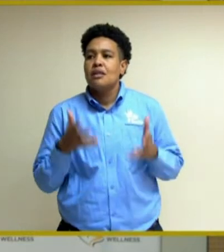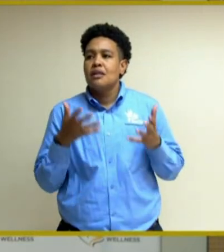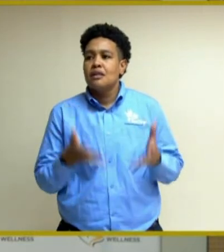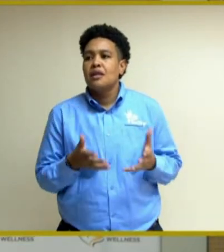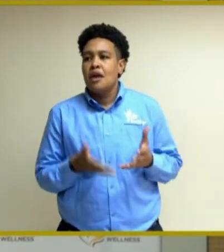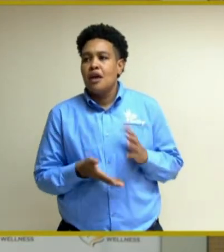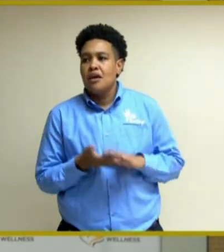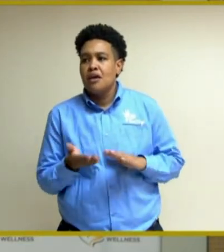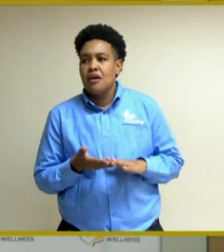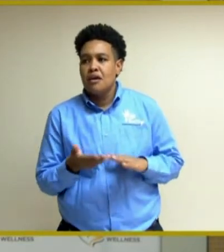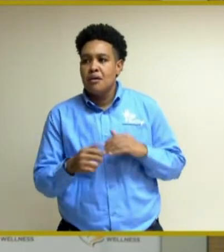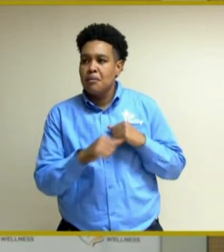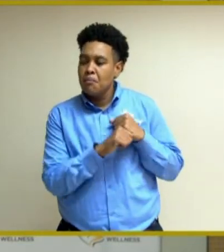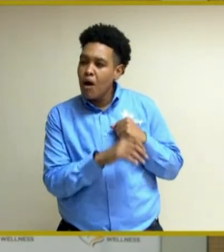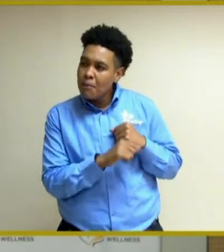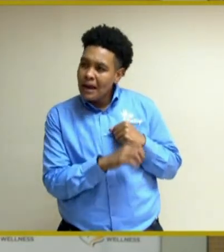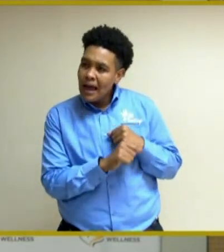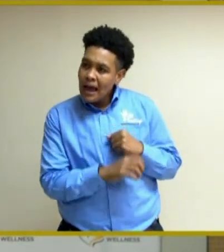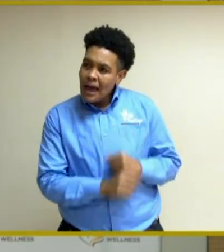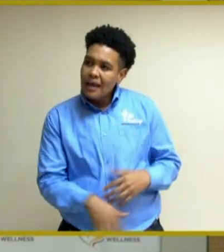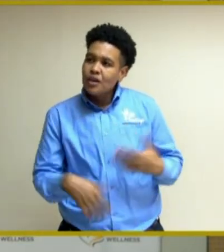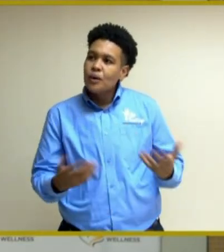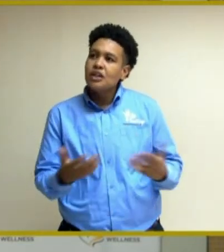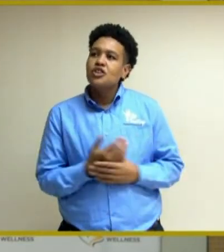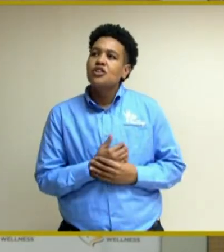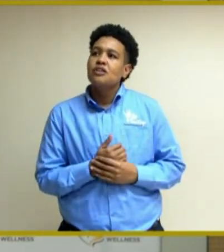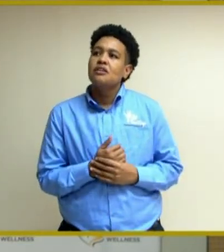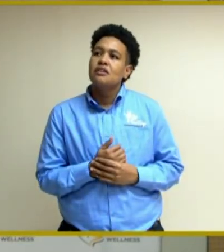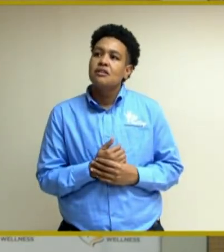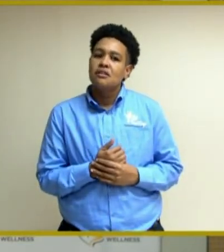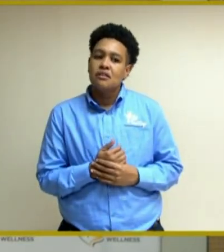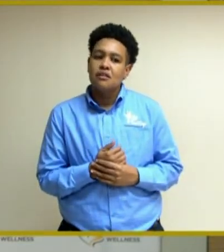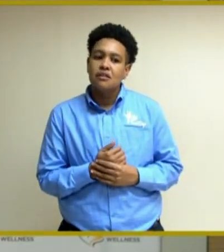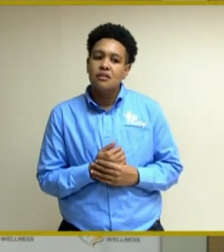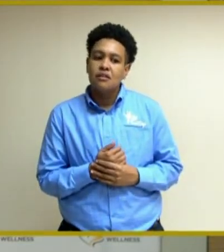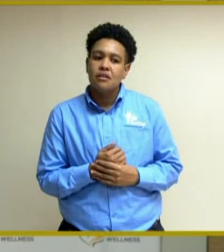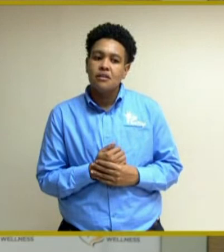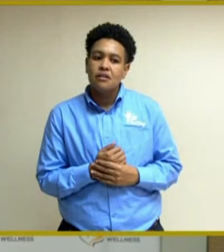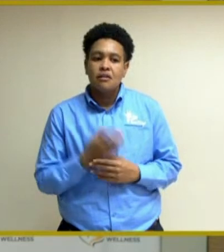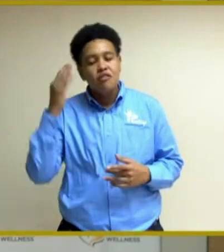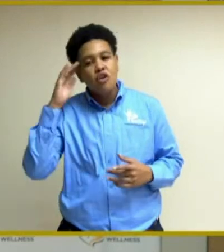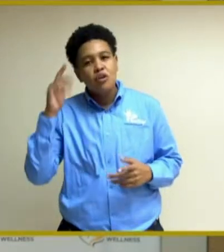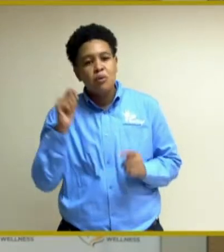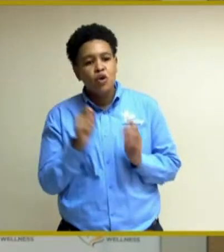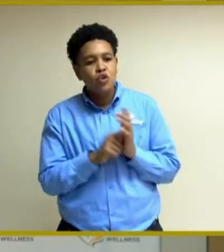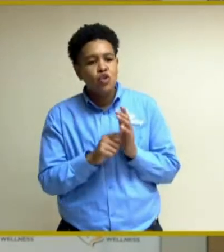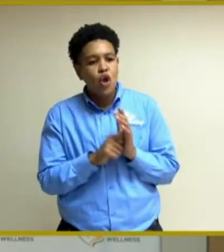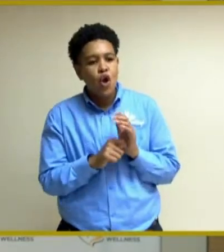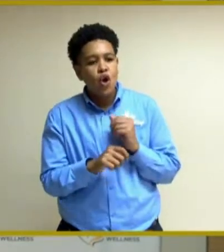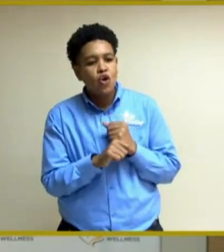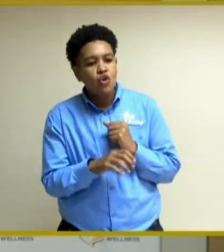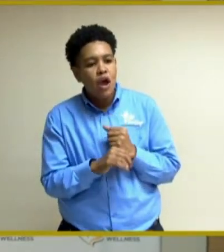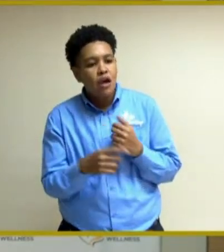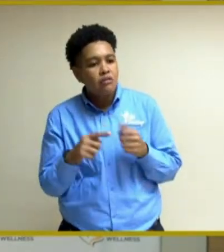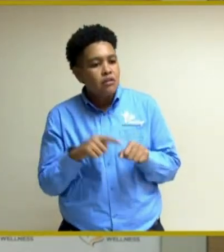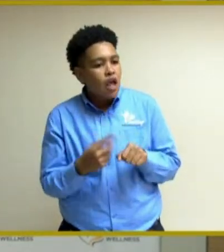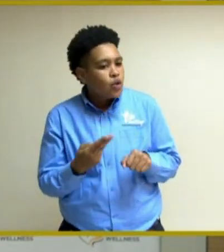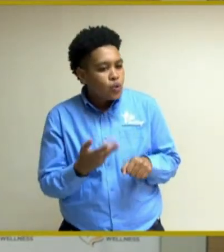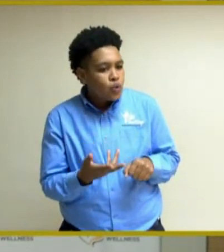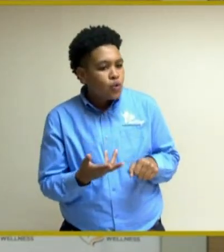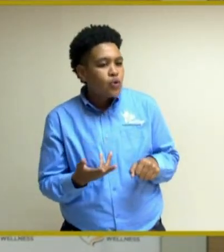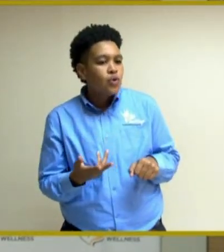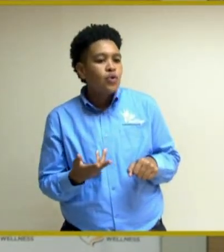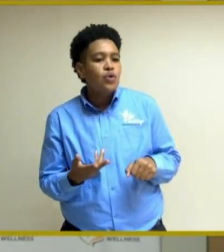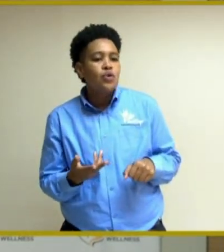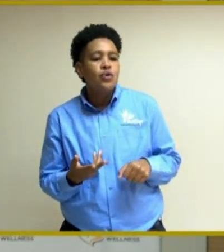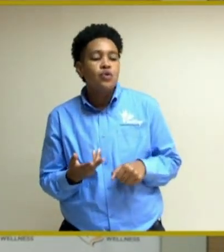ground public education. Like, have you thought about town criers? Are you starting to use them? Our